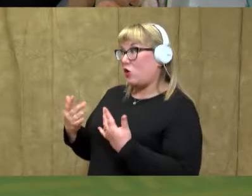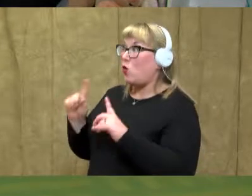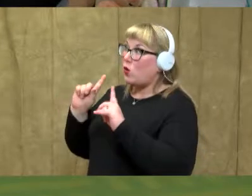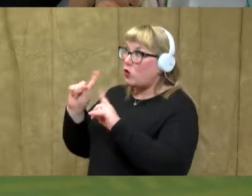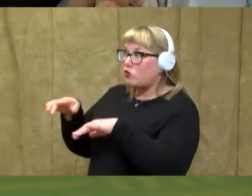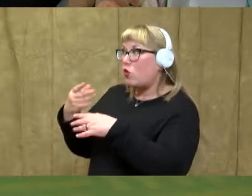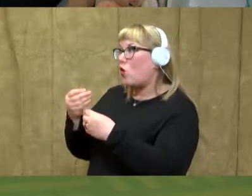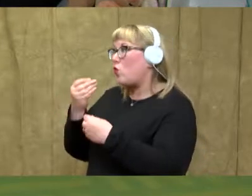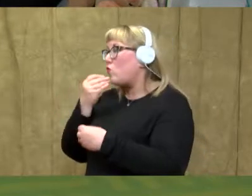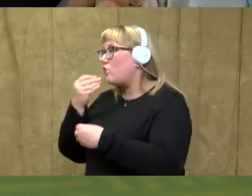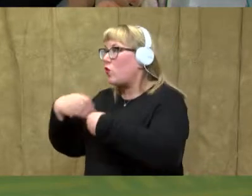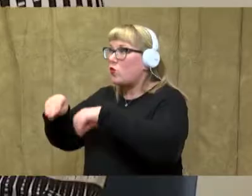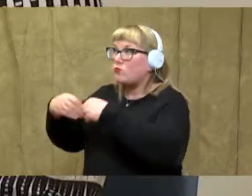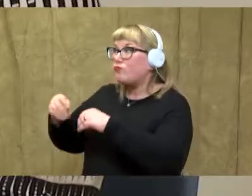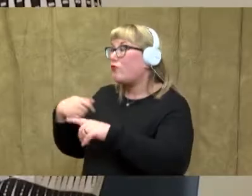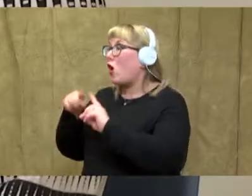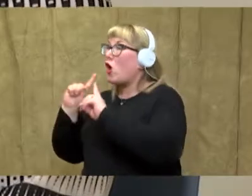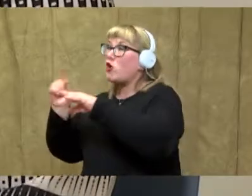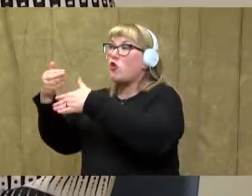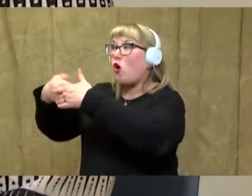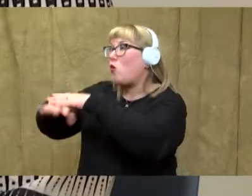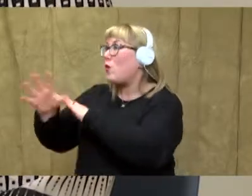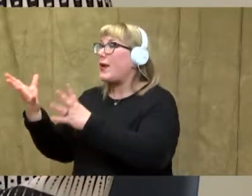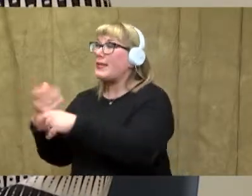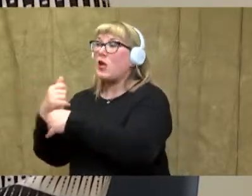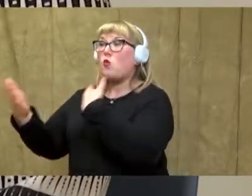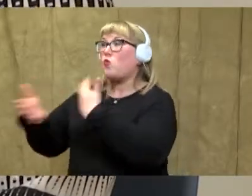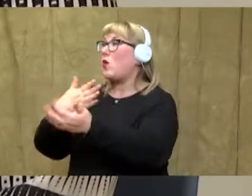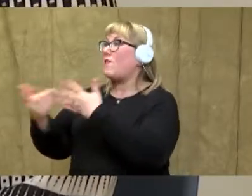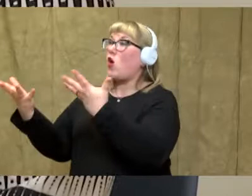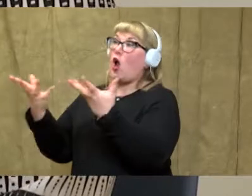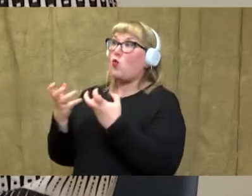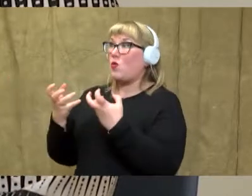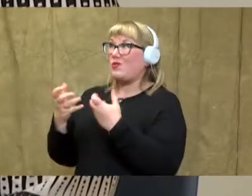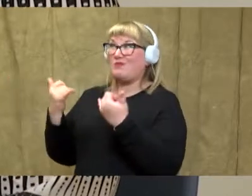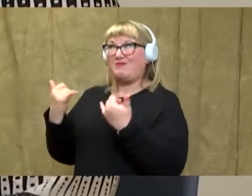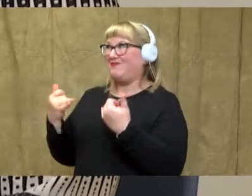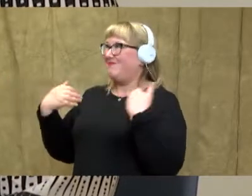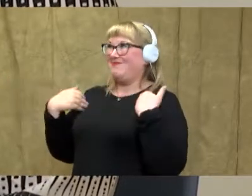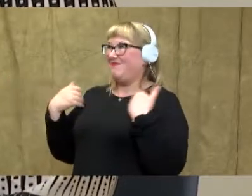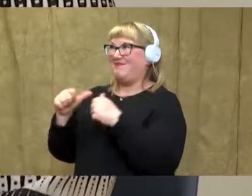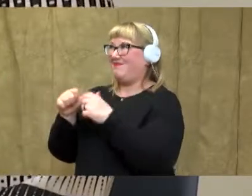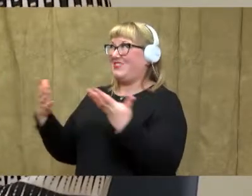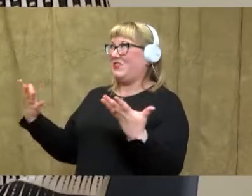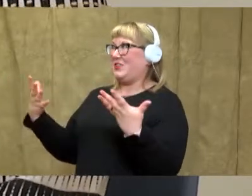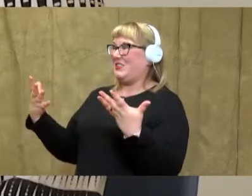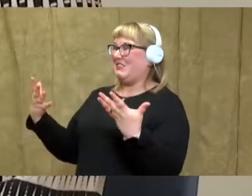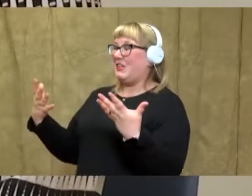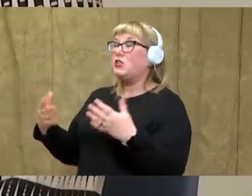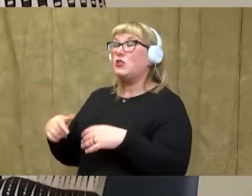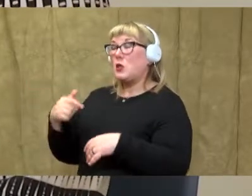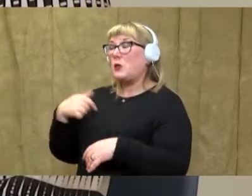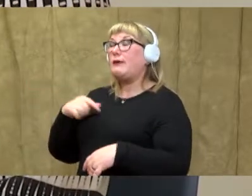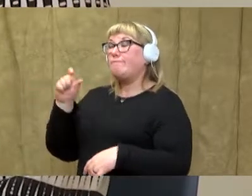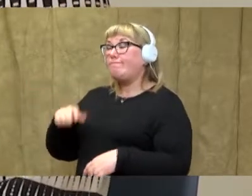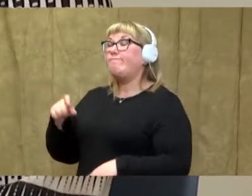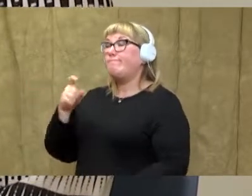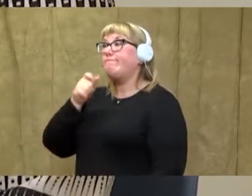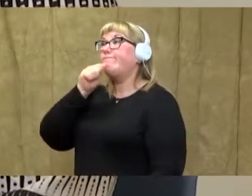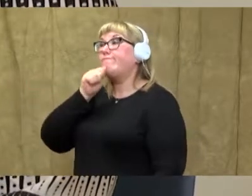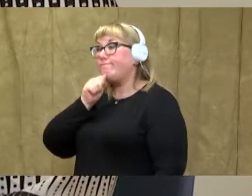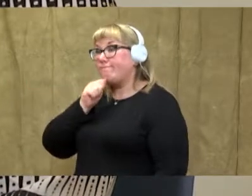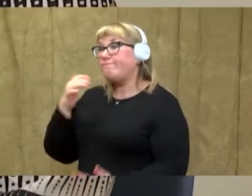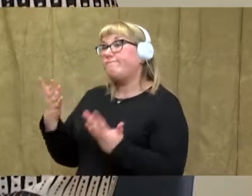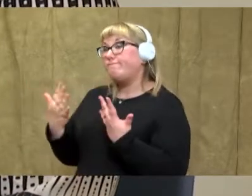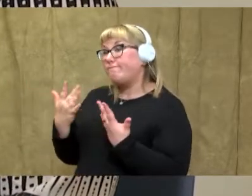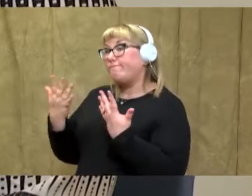store, I'm used to kind of going in and getting exactly what I want. Yes. And right now, they don't have everything on the shelf. So I'm having to practice patience until